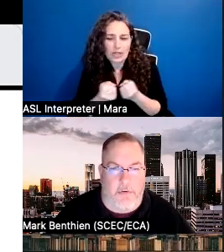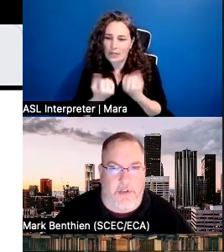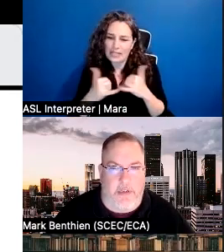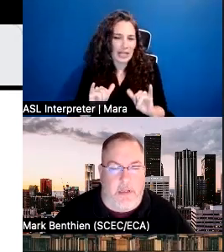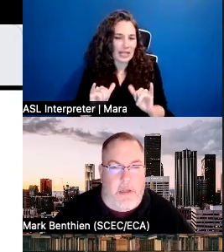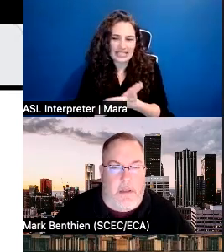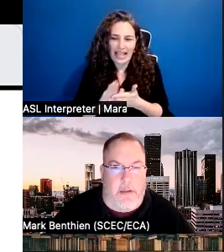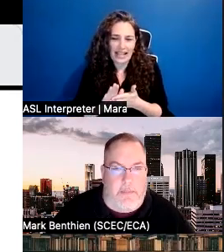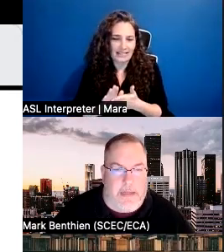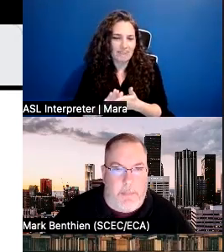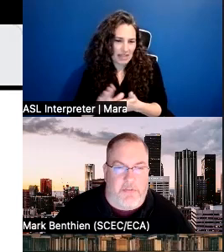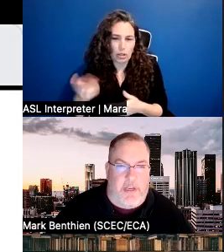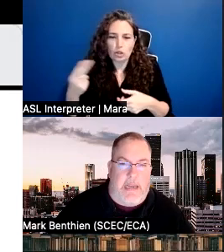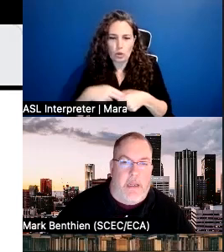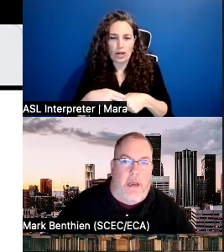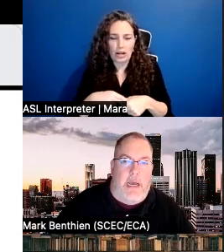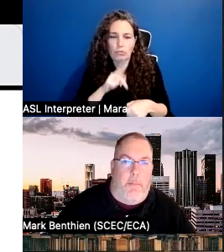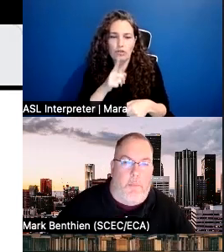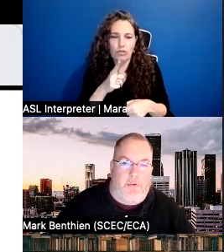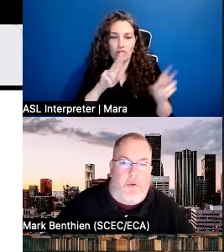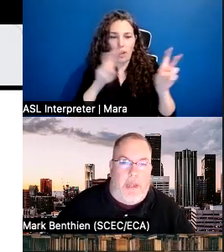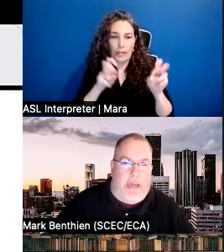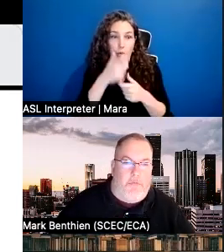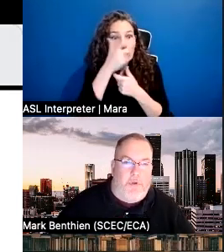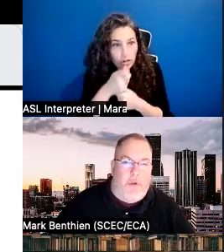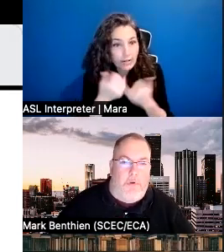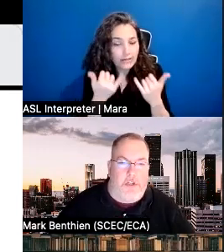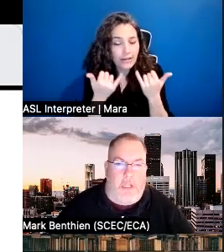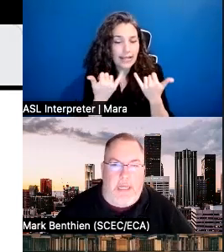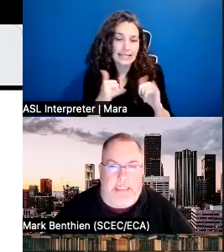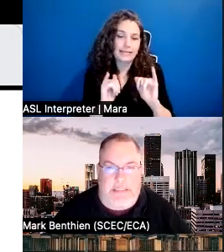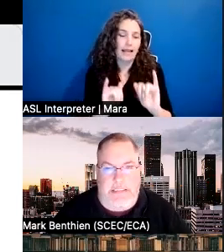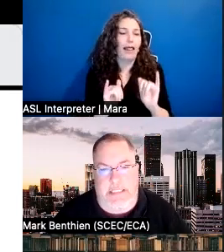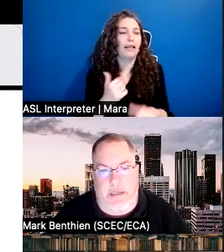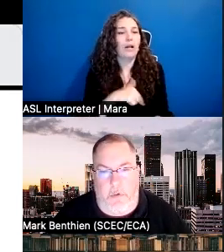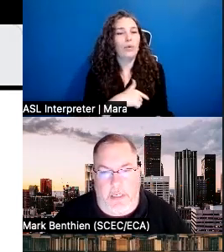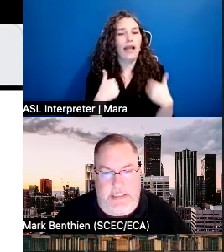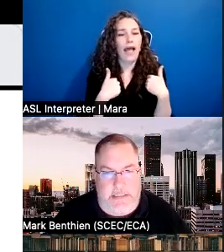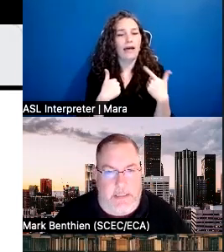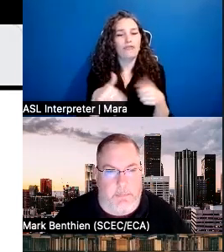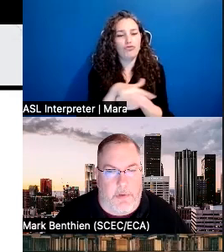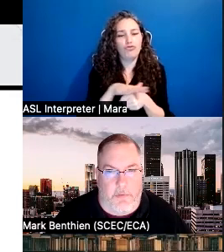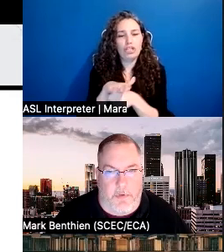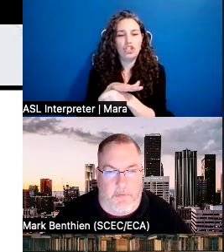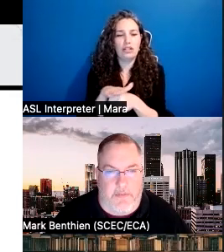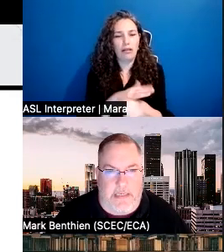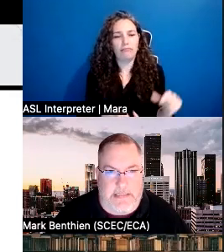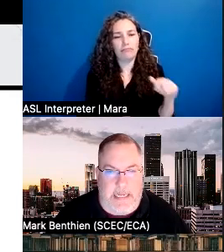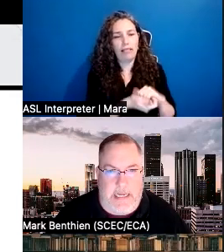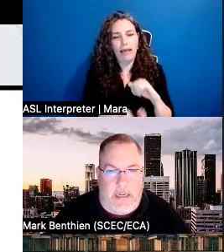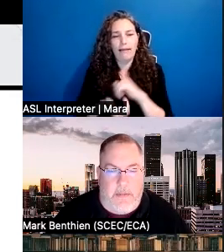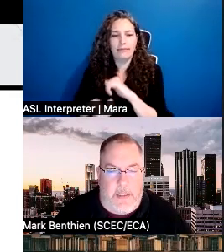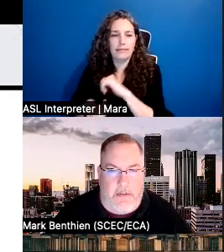very interested in the topics today. We do have regional alliances that organize events